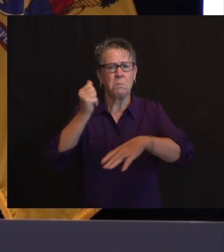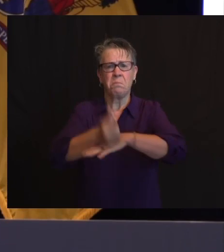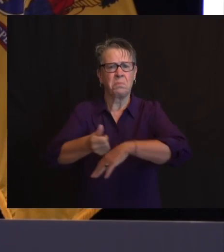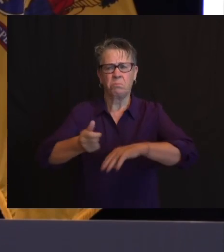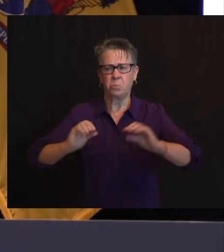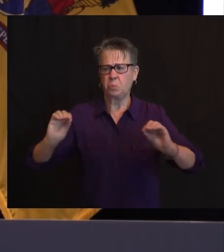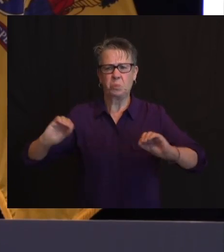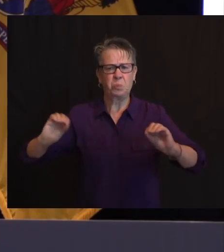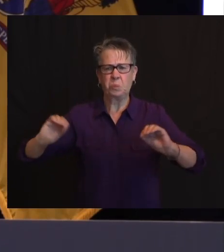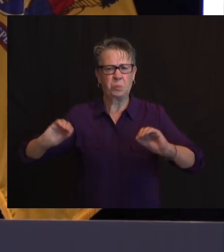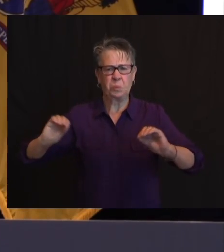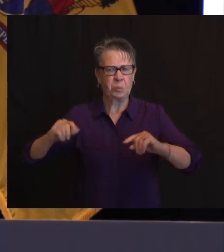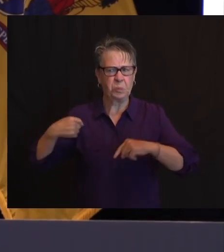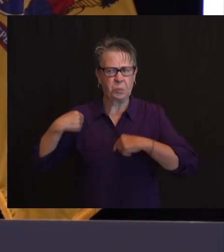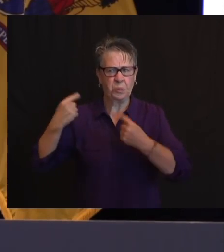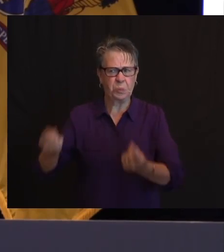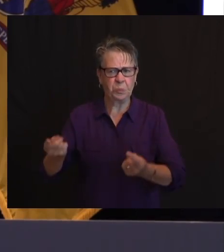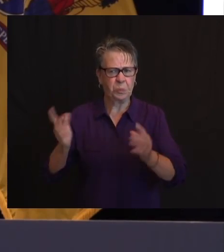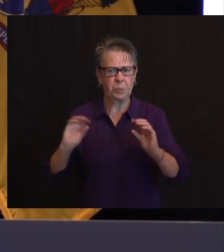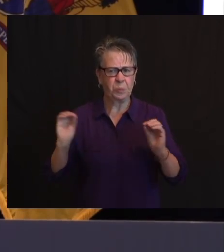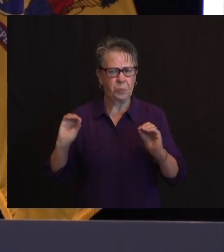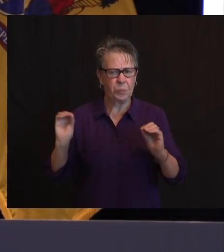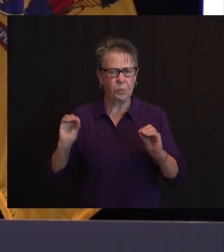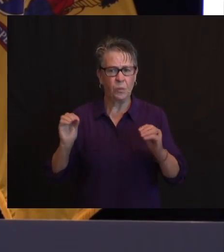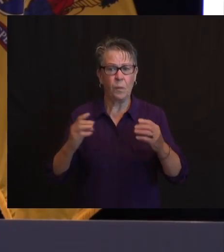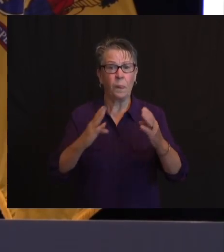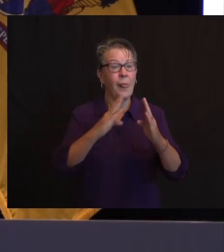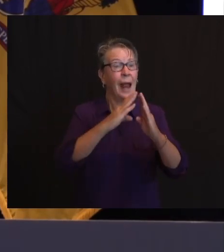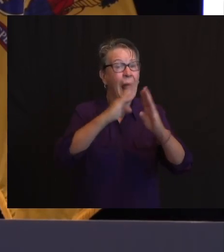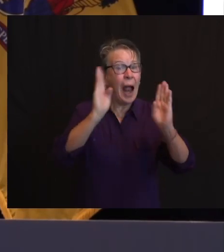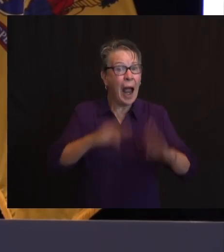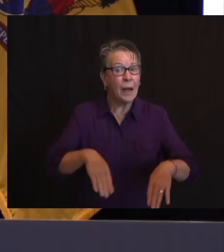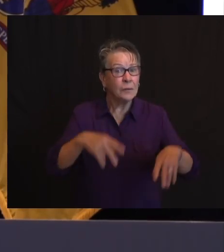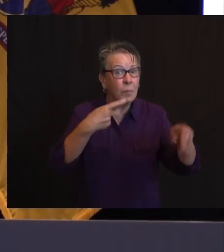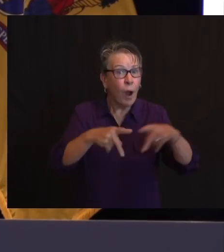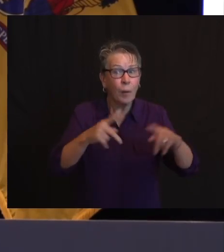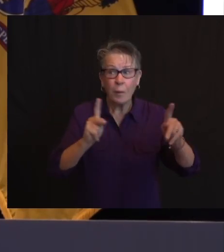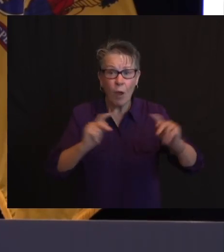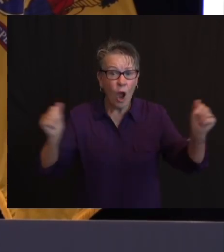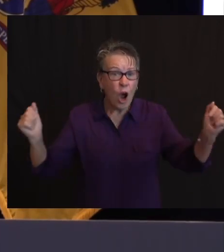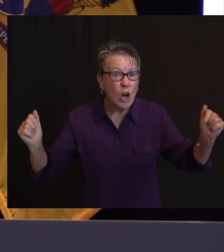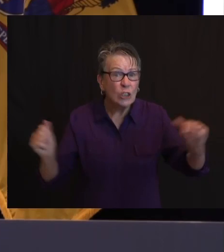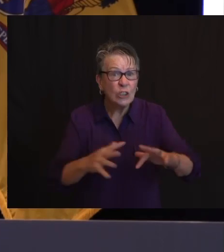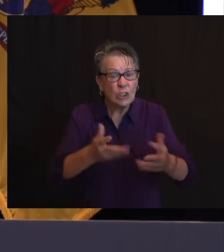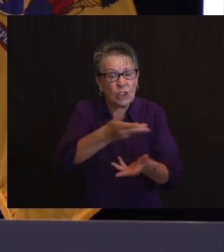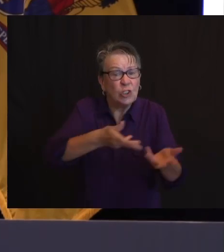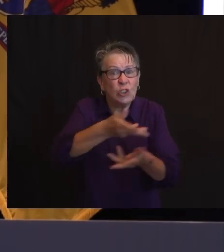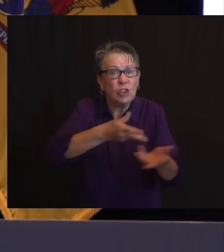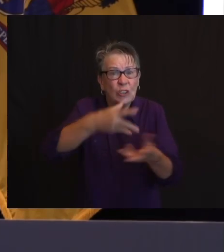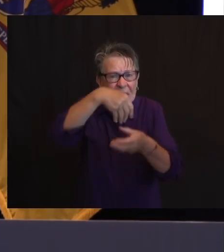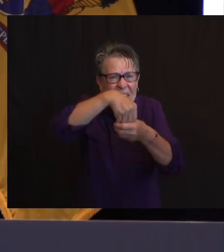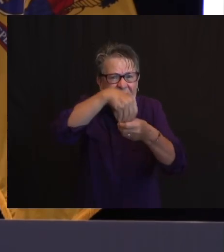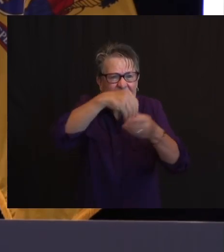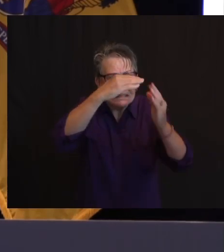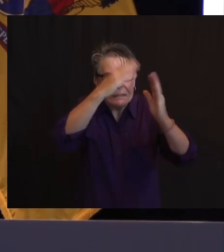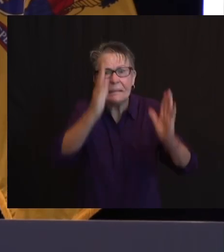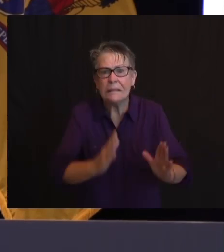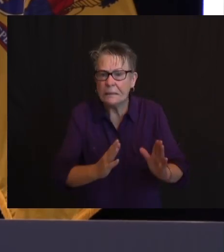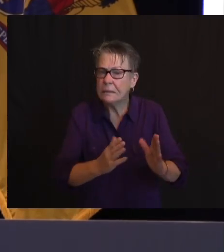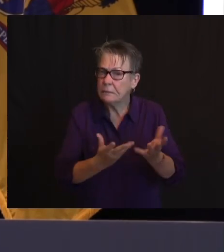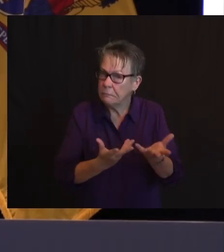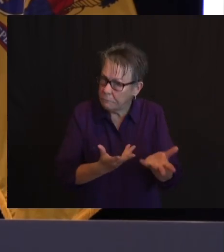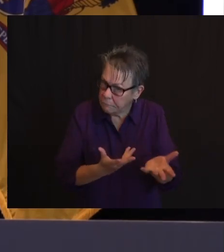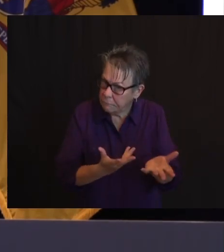gatherings, but again, I don't want to overstep. We don't have in-school transmission data, and there will be, by the way, right? So this